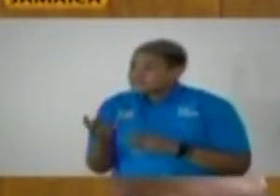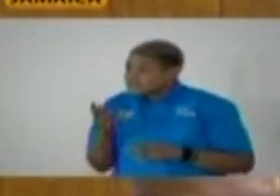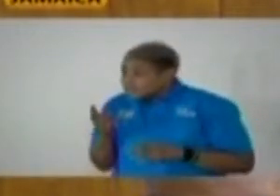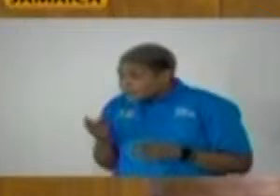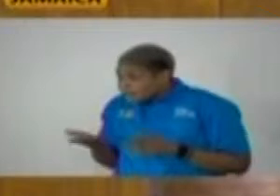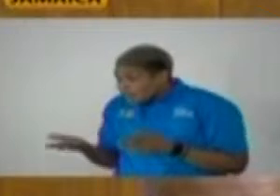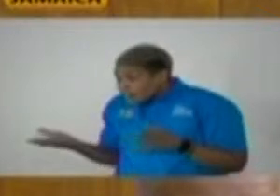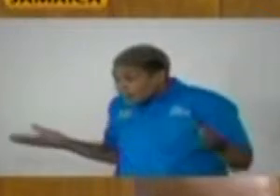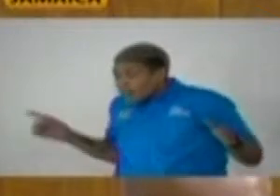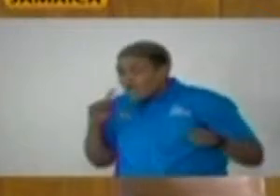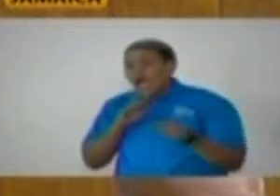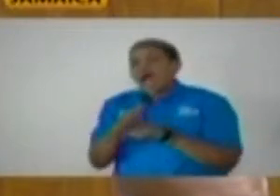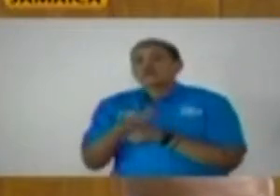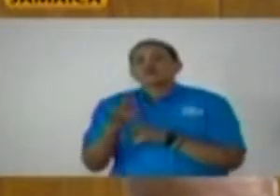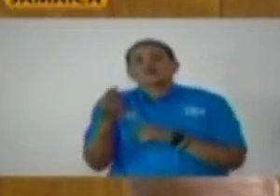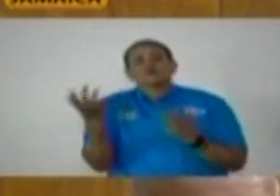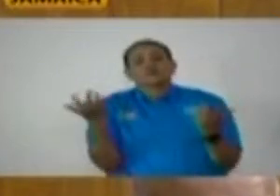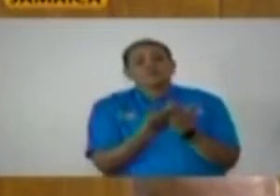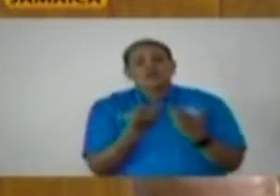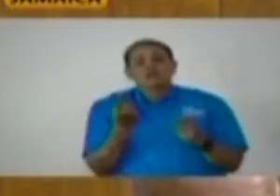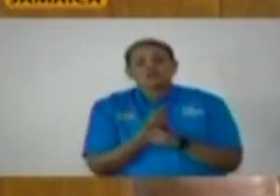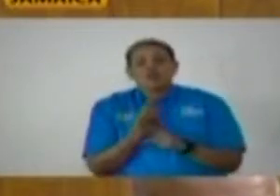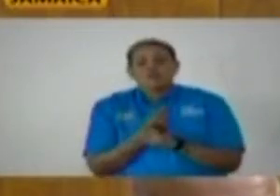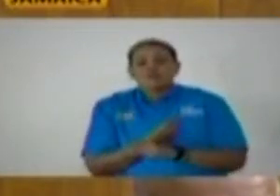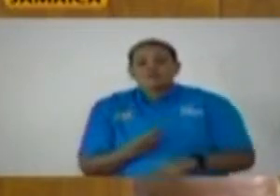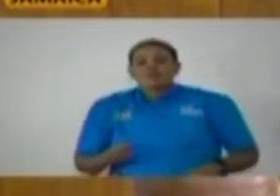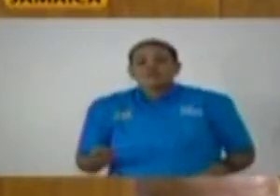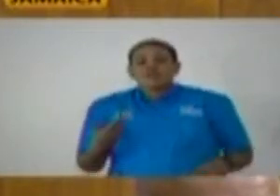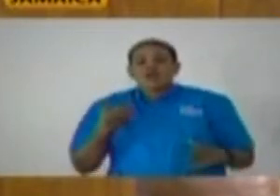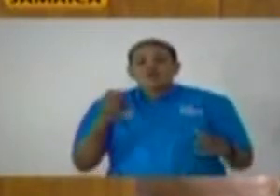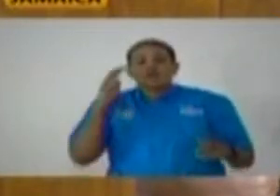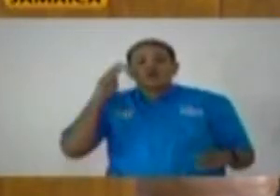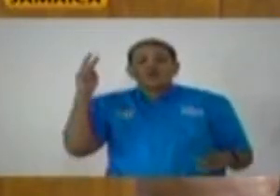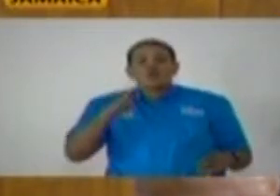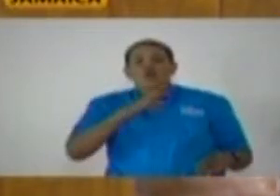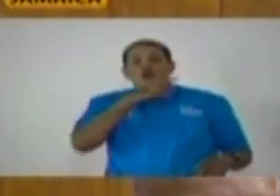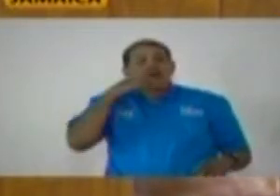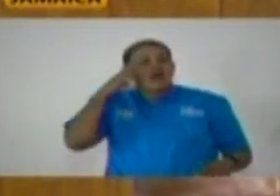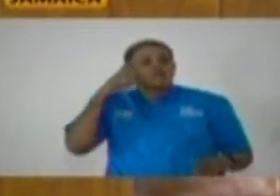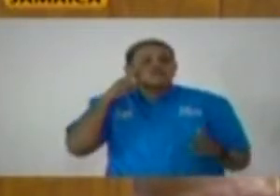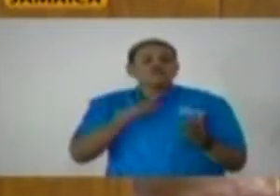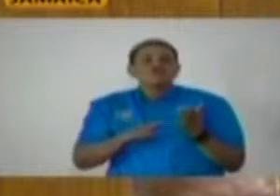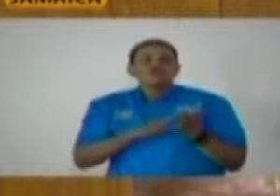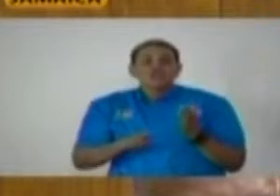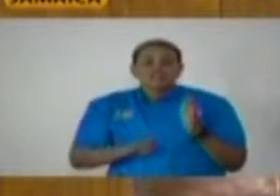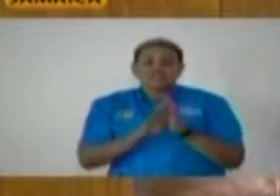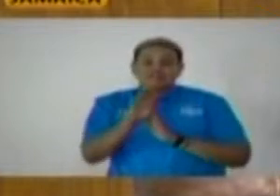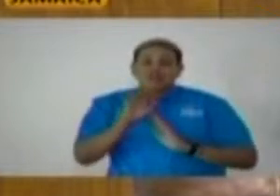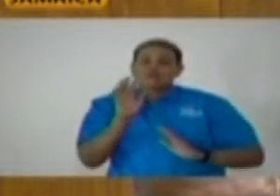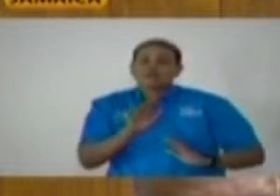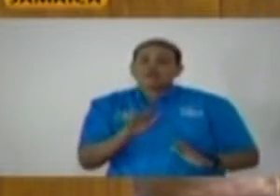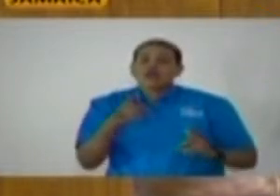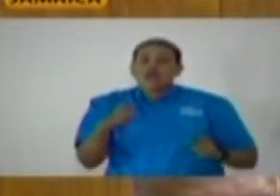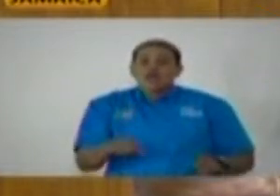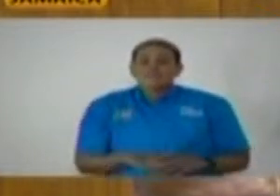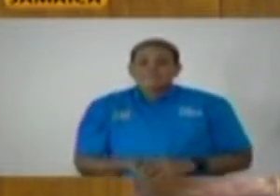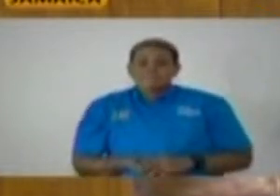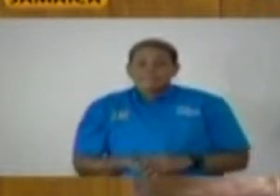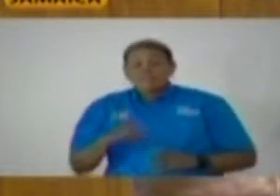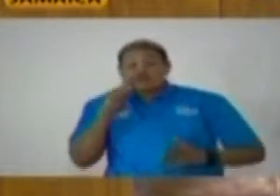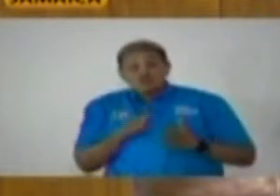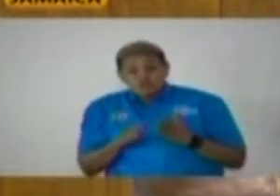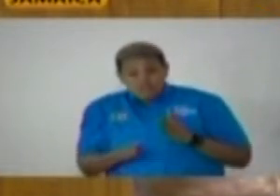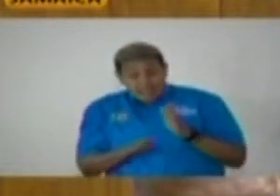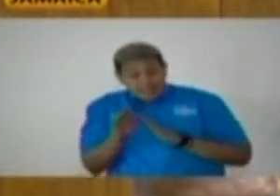being adequately utilized. I want to look at agricultural research and development. Research